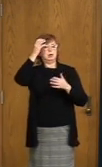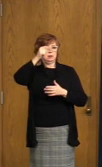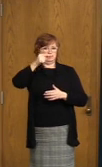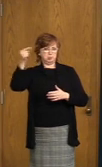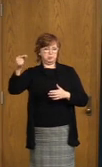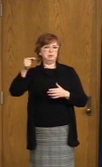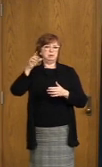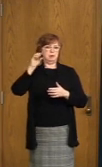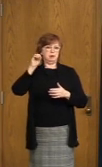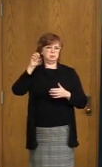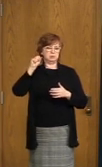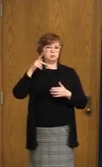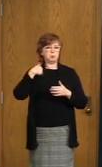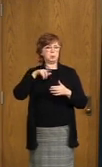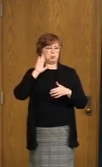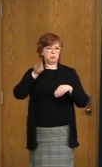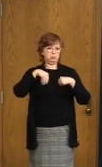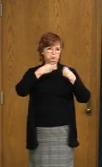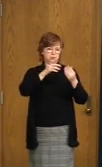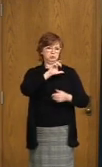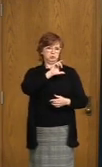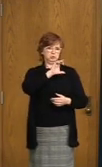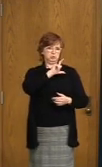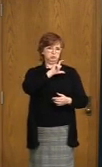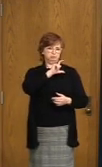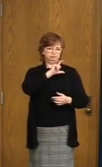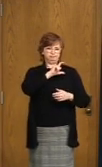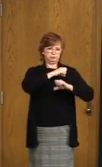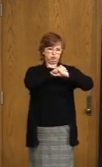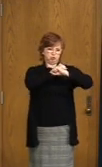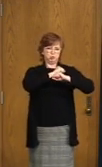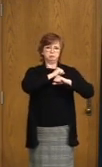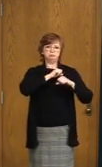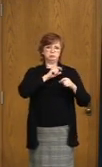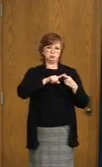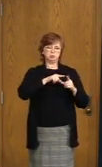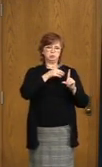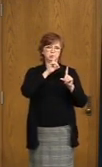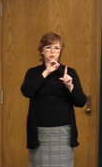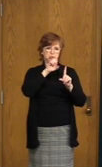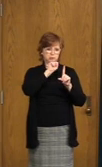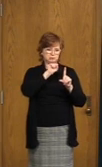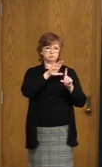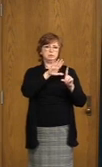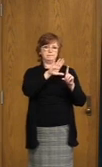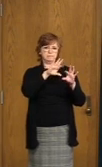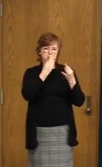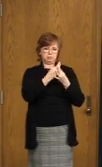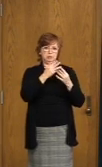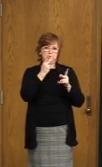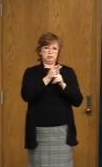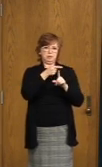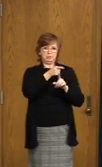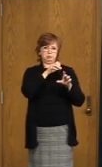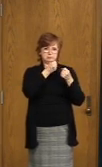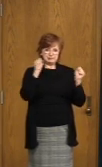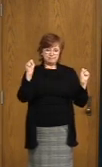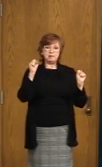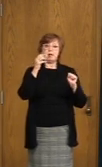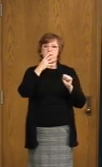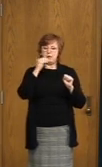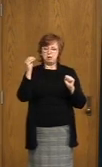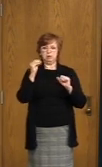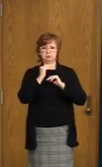be providing as much security as necessary to ensure that Dr. Shahab and his family are not only safe, but are comfortable.